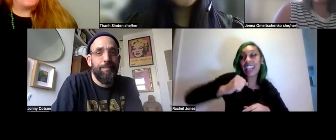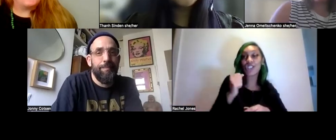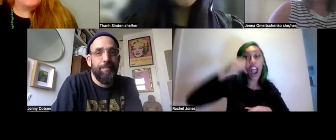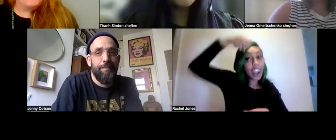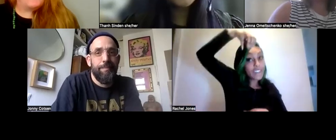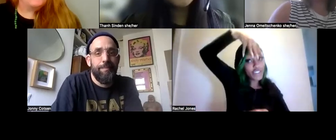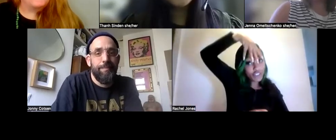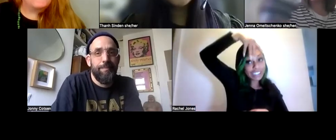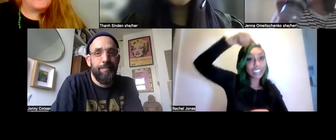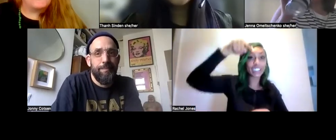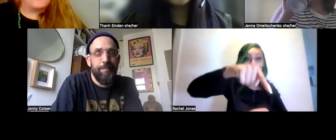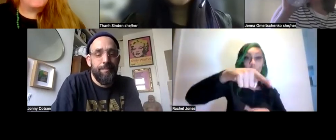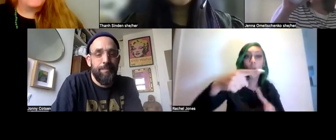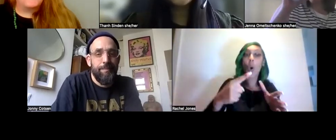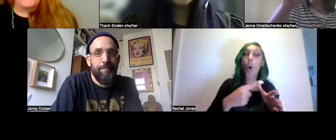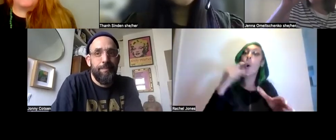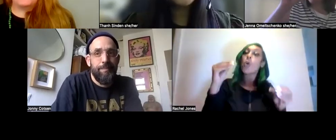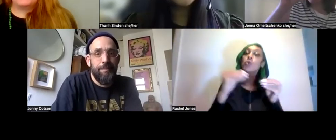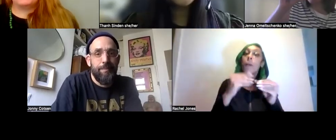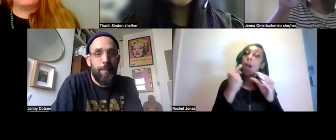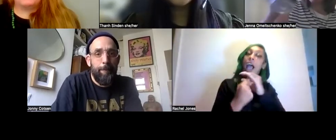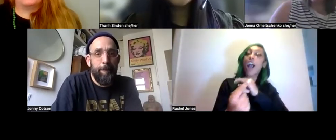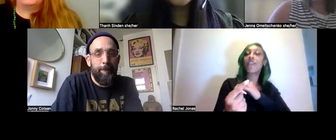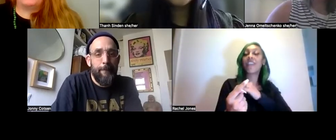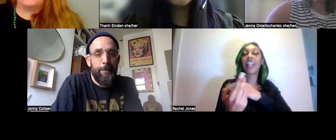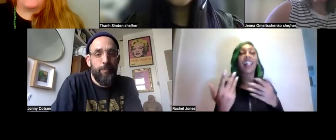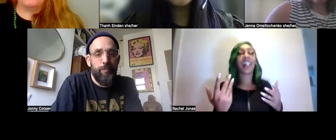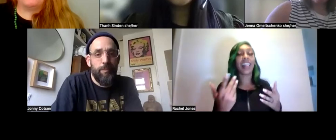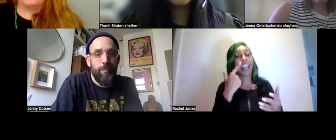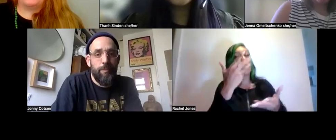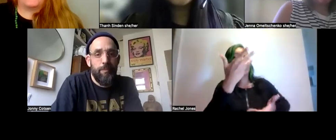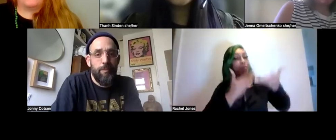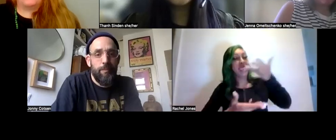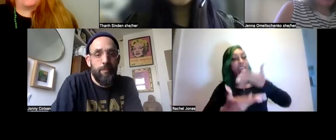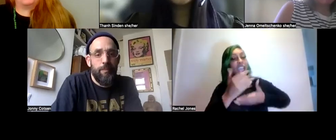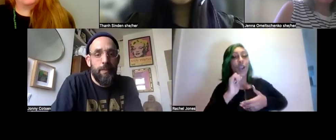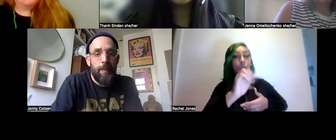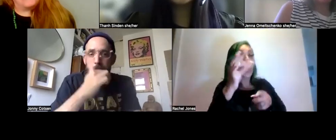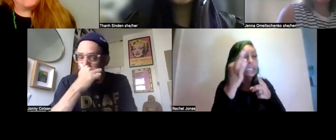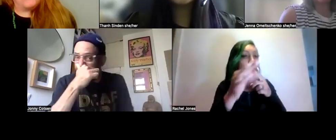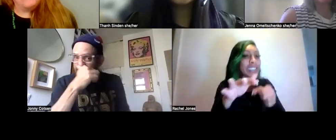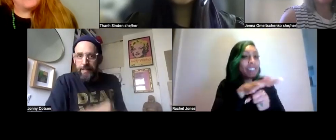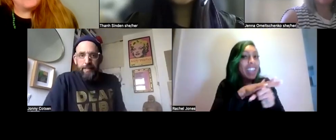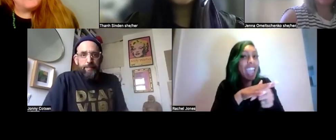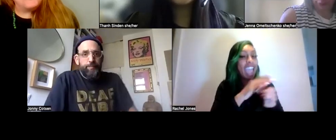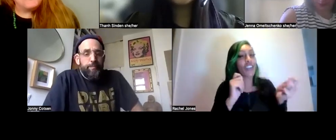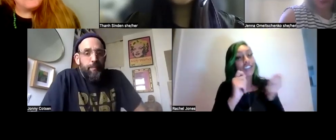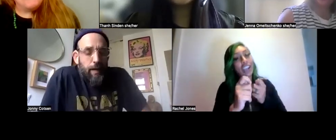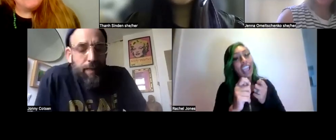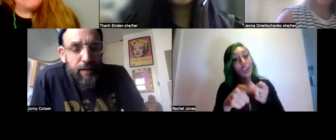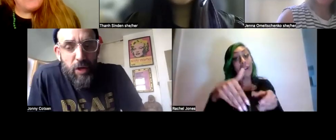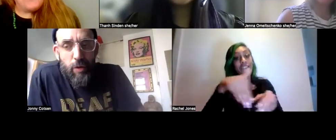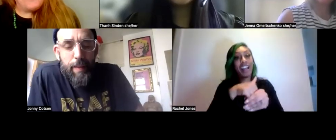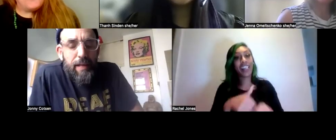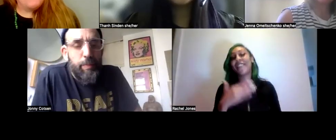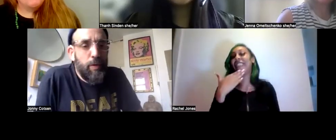your autobiographical show, Jonny. But can you just talk to us a little bit about your specific area of change that you've been involved in?